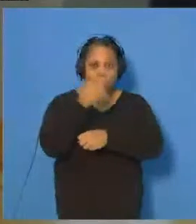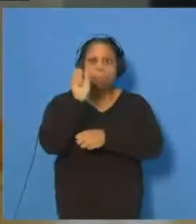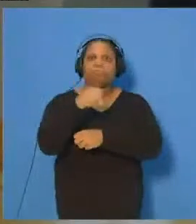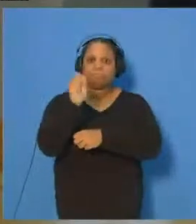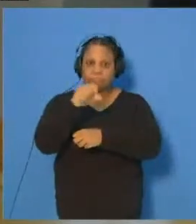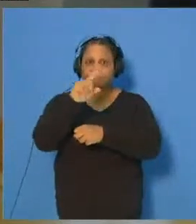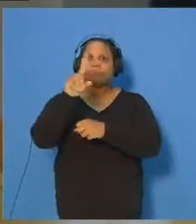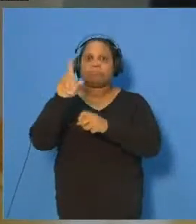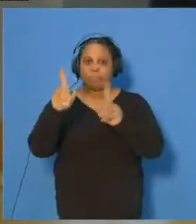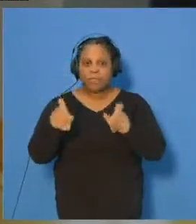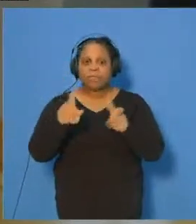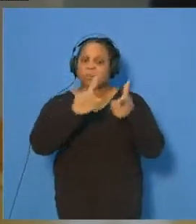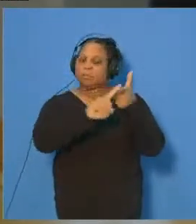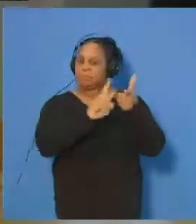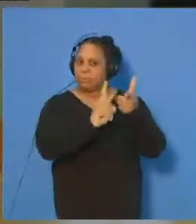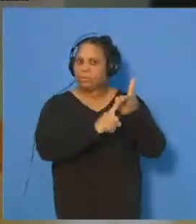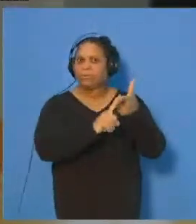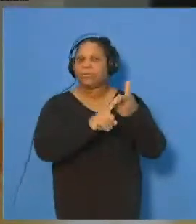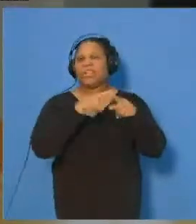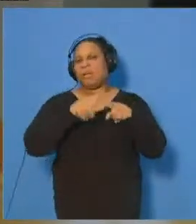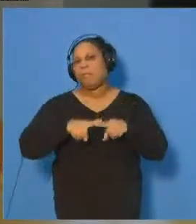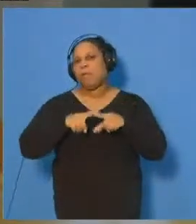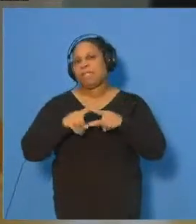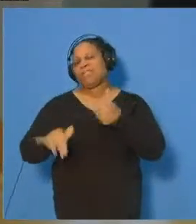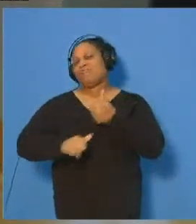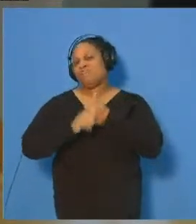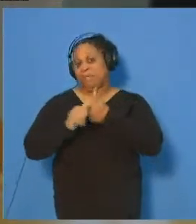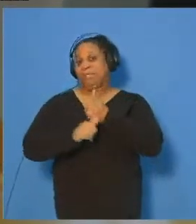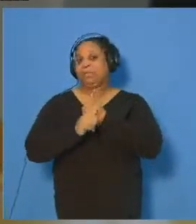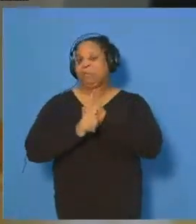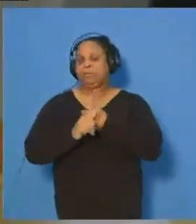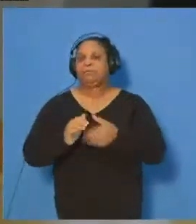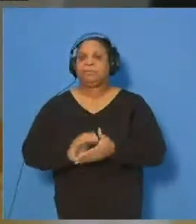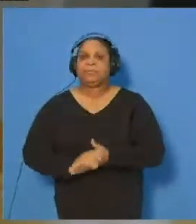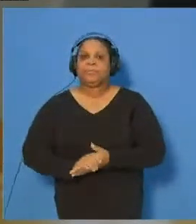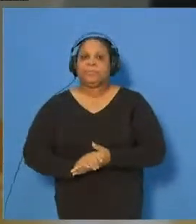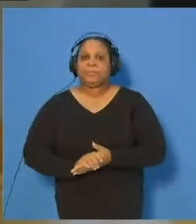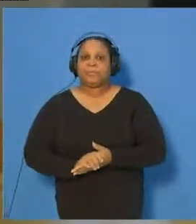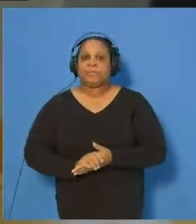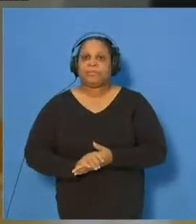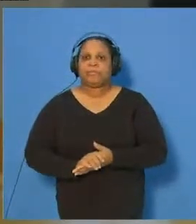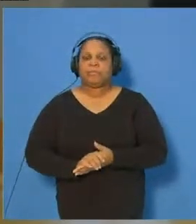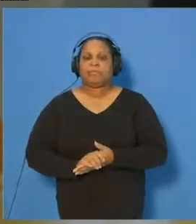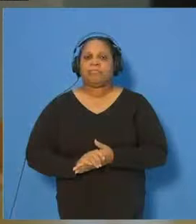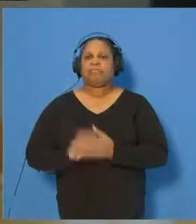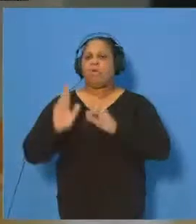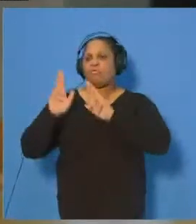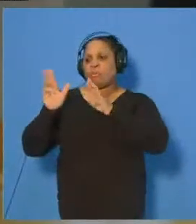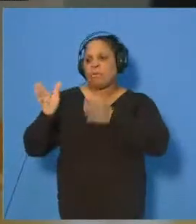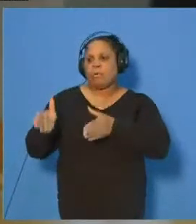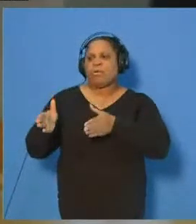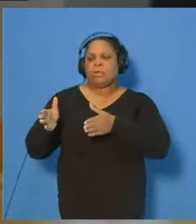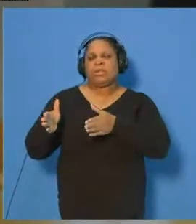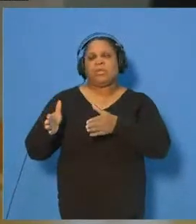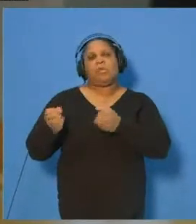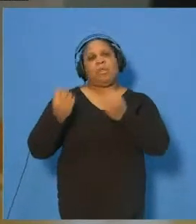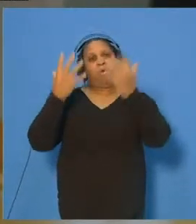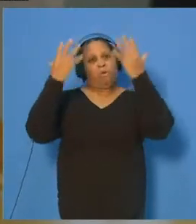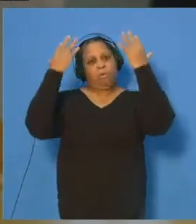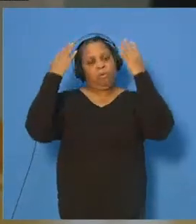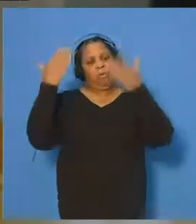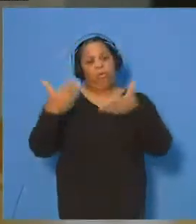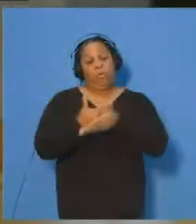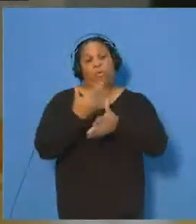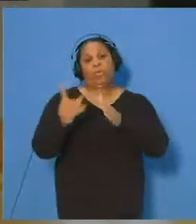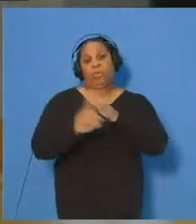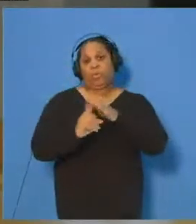tested, and B, it will be on a basis of a risk rating. With the overwhelmingly recent new cases